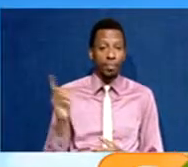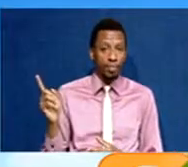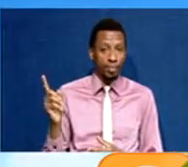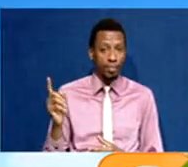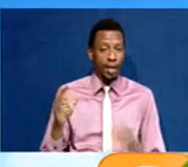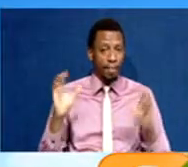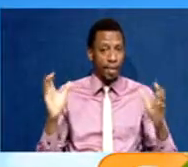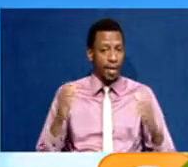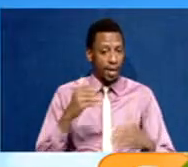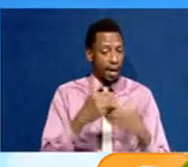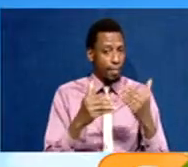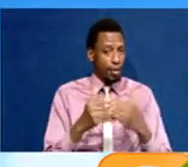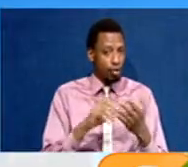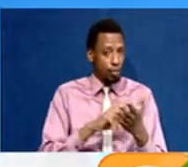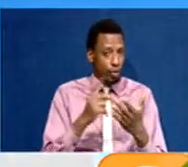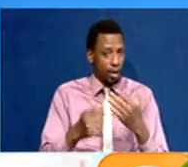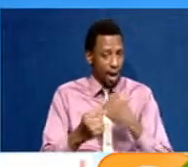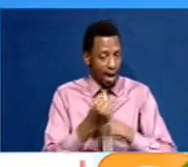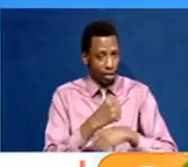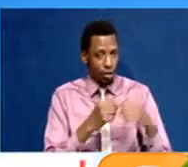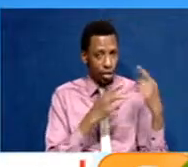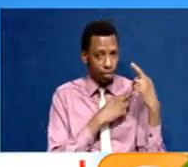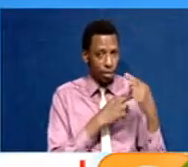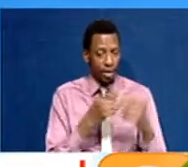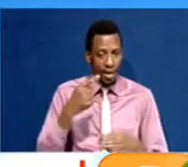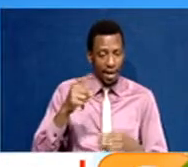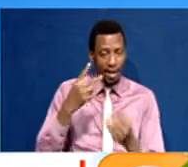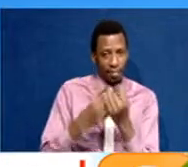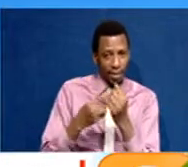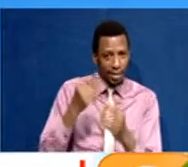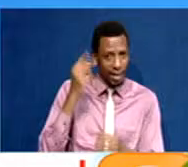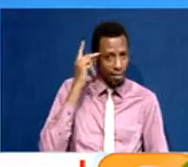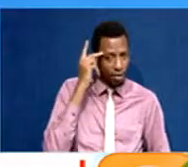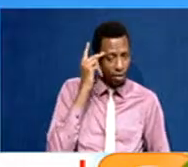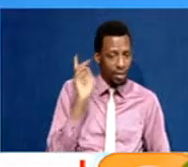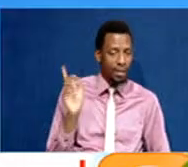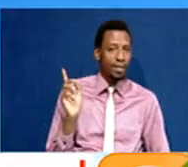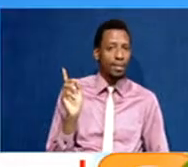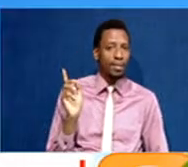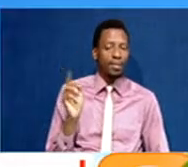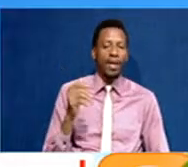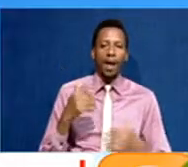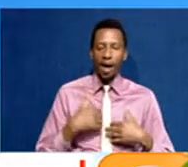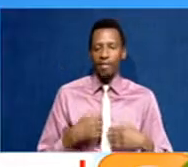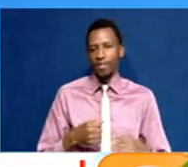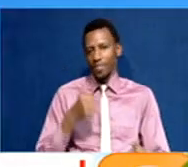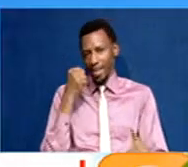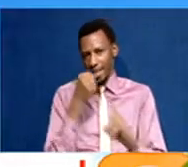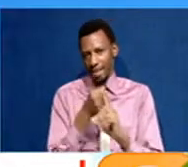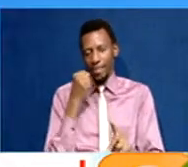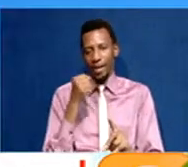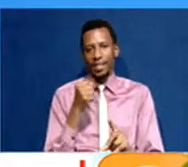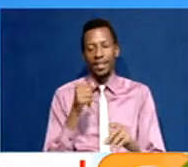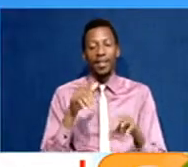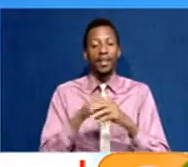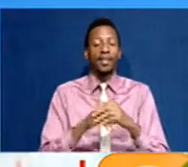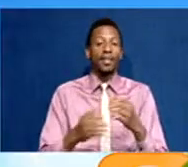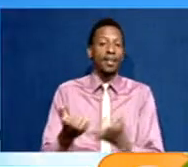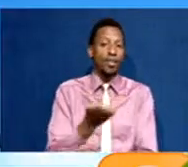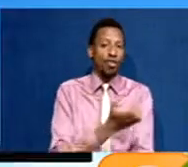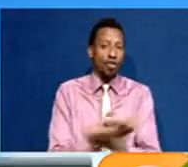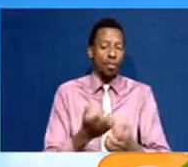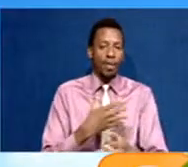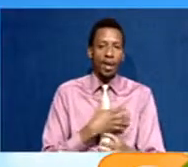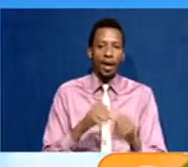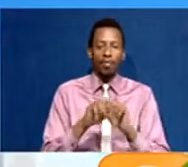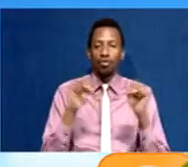responsibly with the right partnership philosophy do impact the economy and the